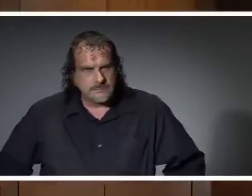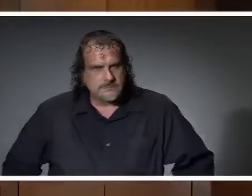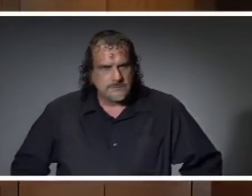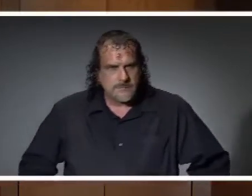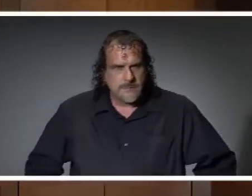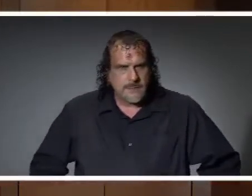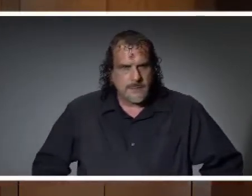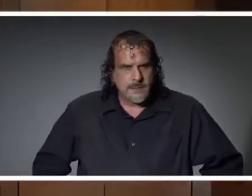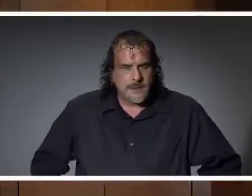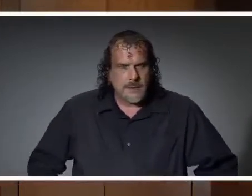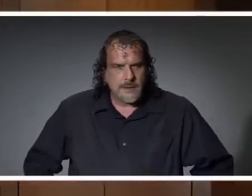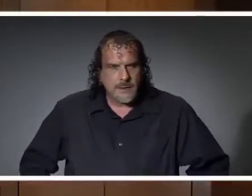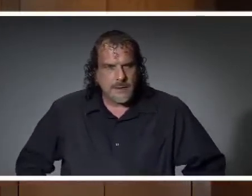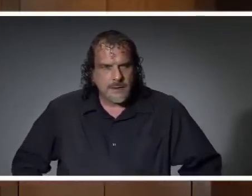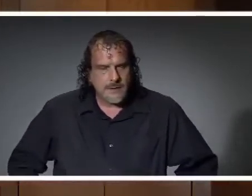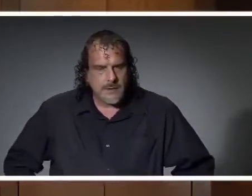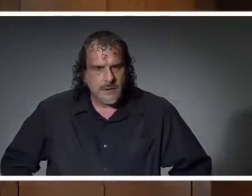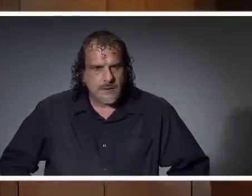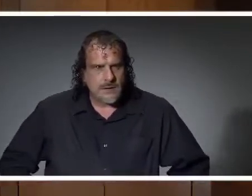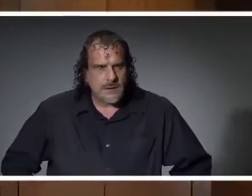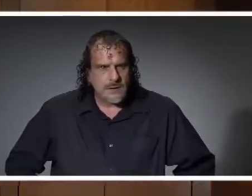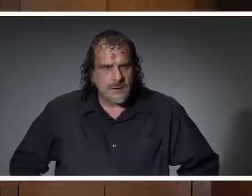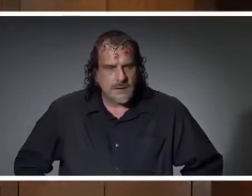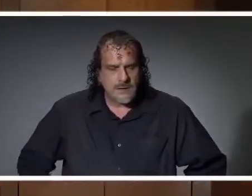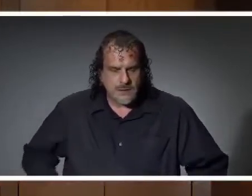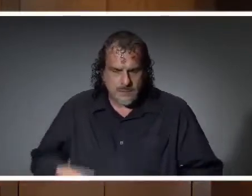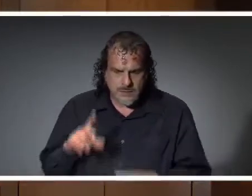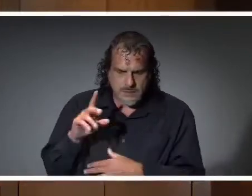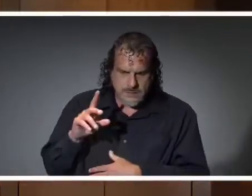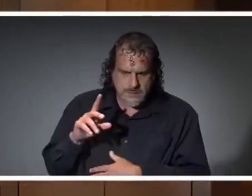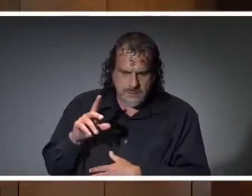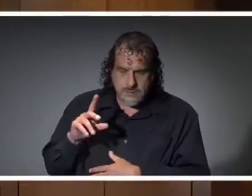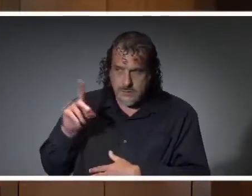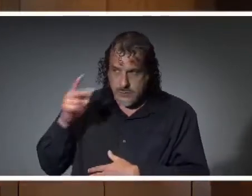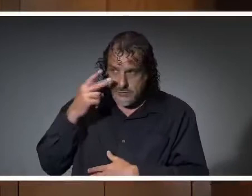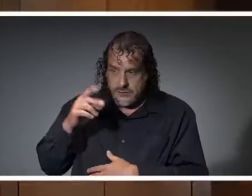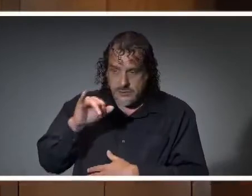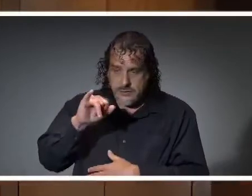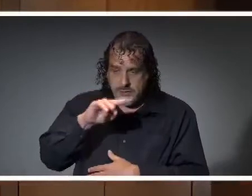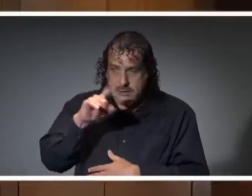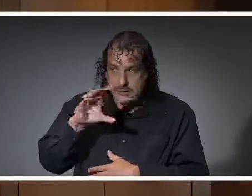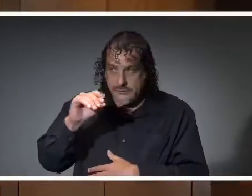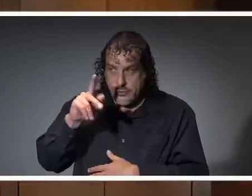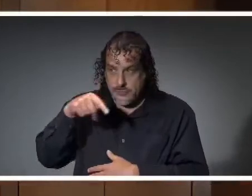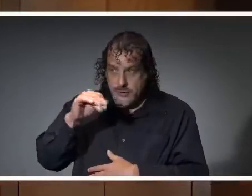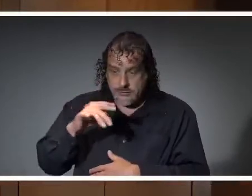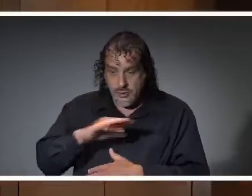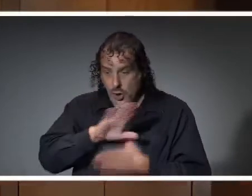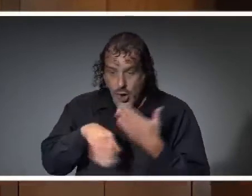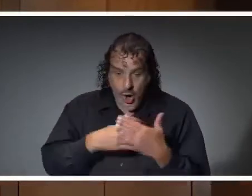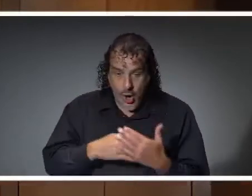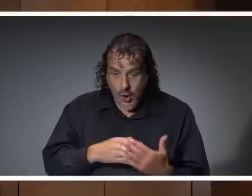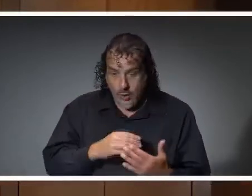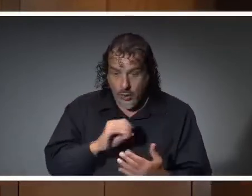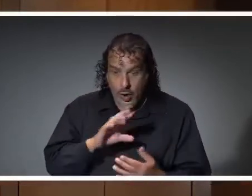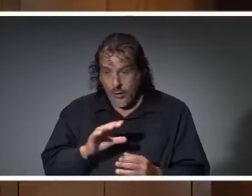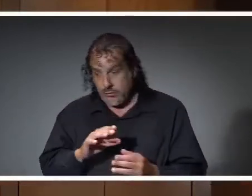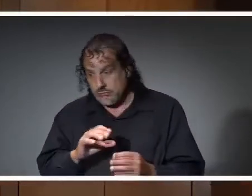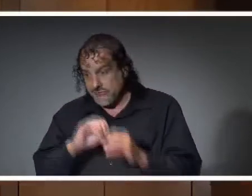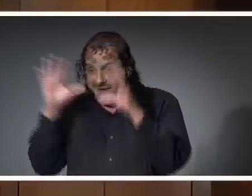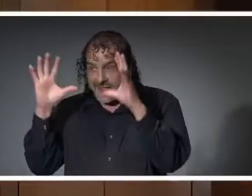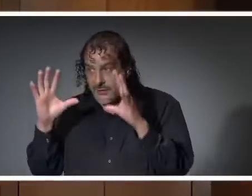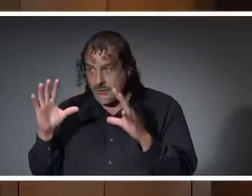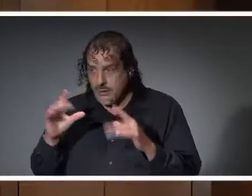a question. Hi. Do you see the Yazoo pumps as an all or nothing type of solution, or do you see any other kind